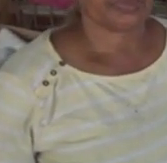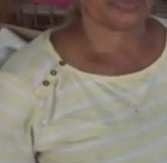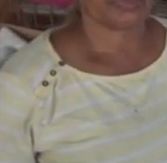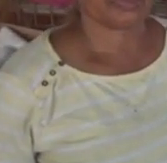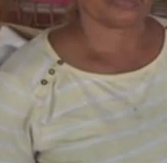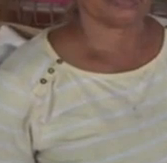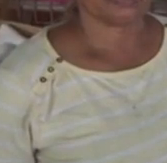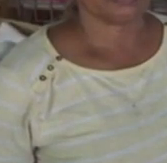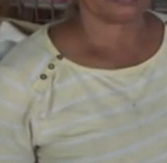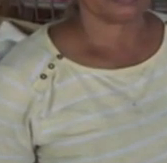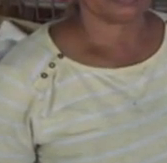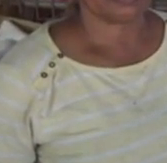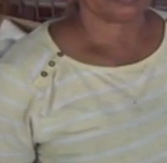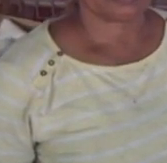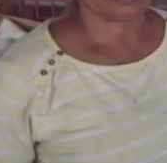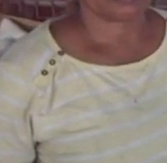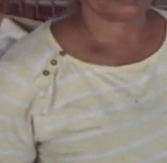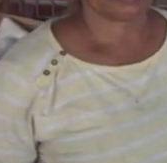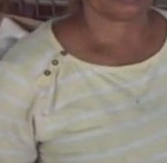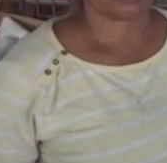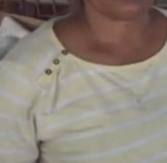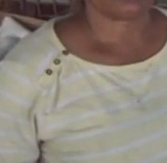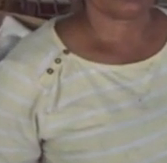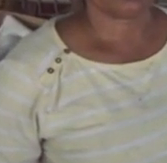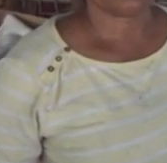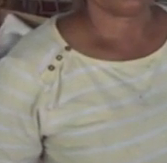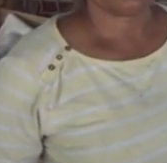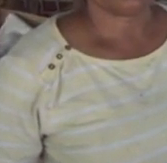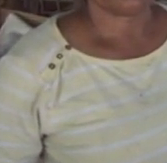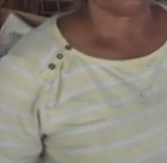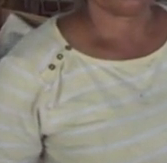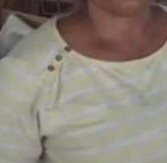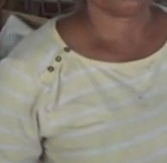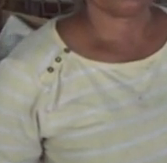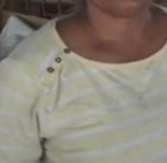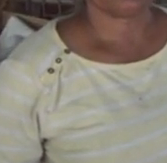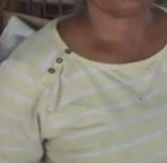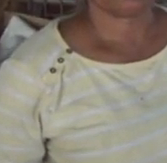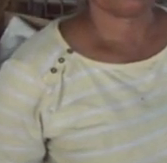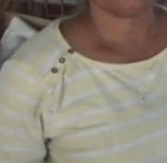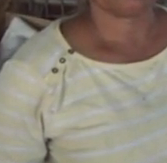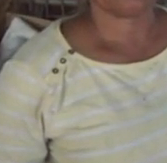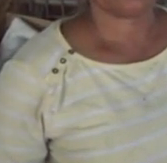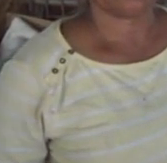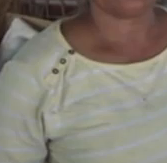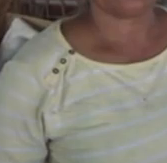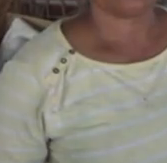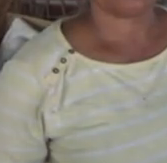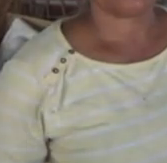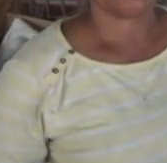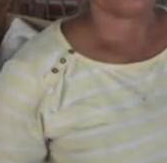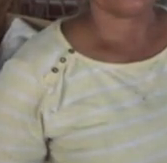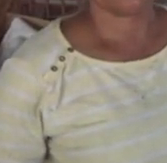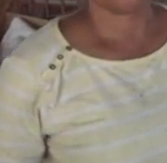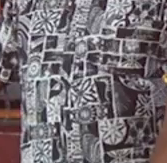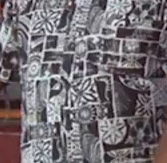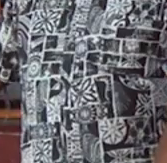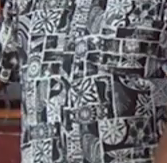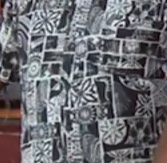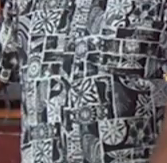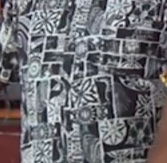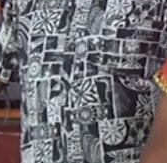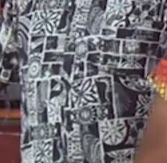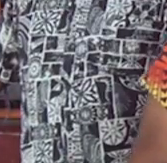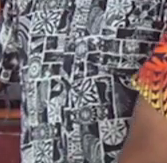taka tingai tabua, ondo me boli tina singile wango na makete. Ondo tali taka na barrong na Radio Fiji 1, ondo mo ibinti.